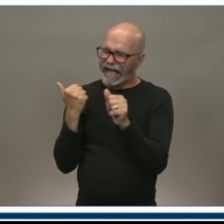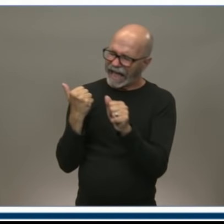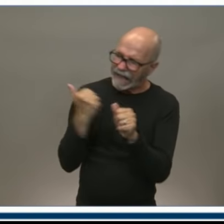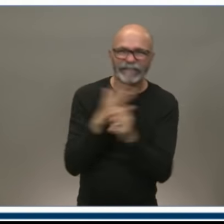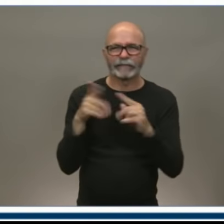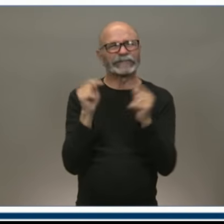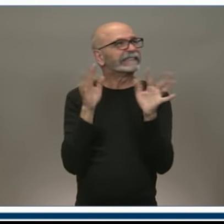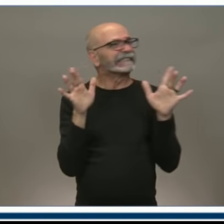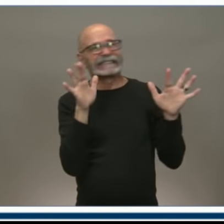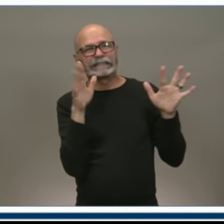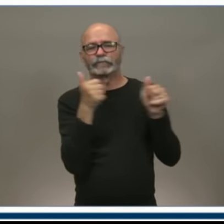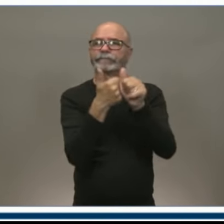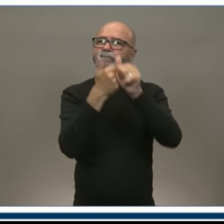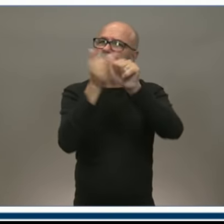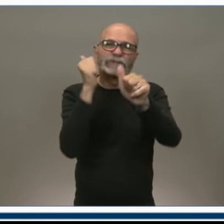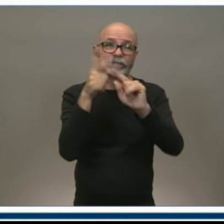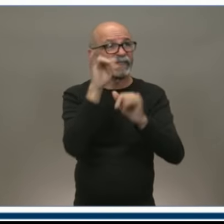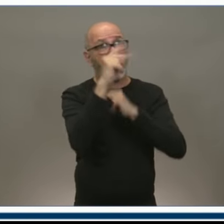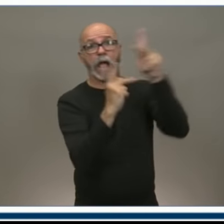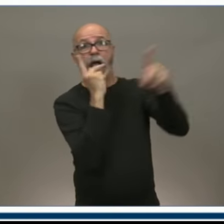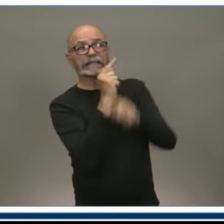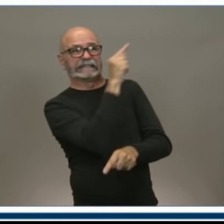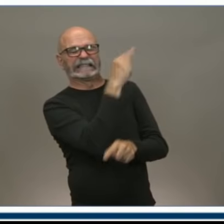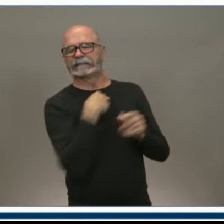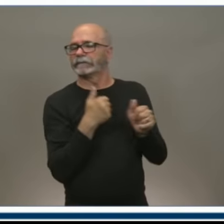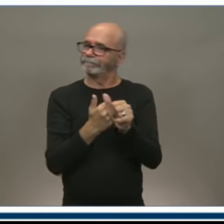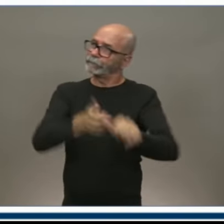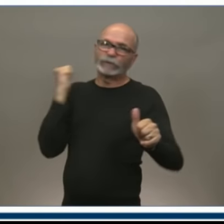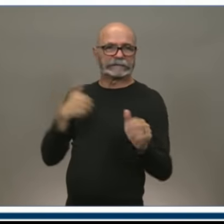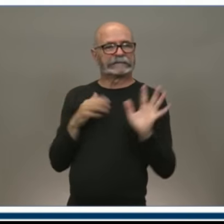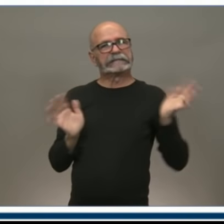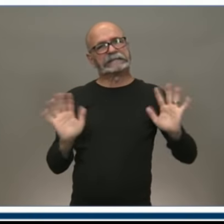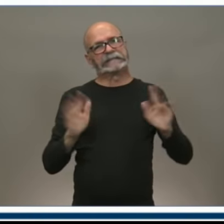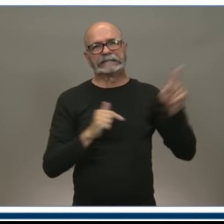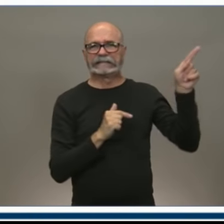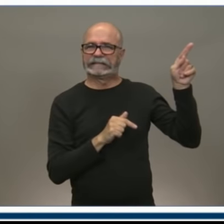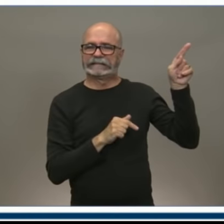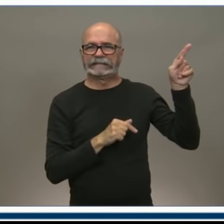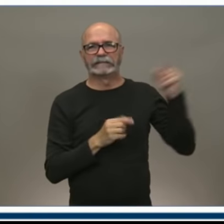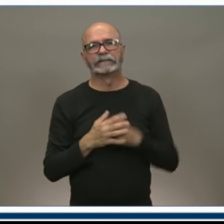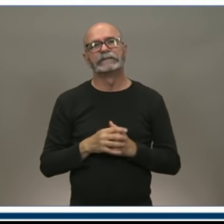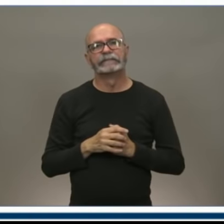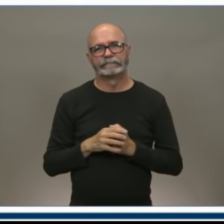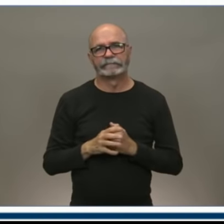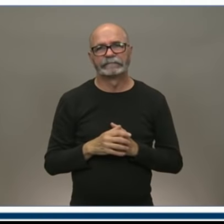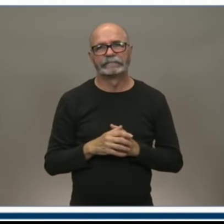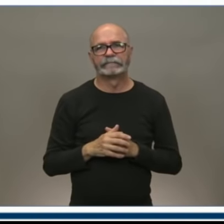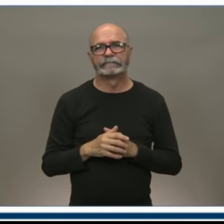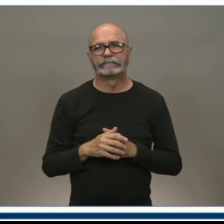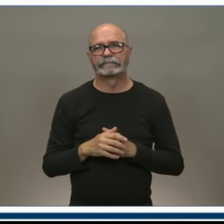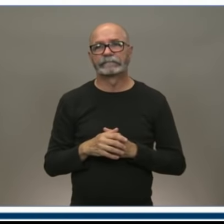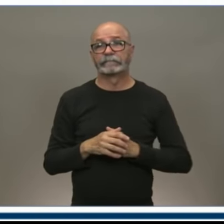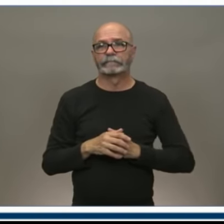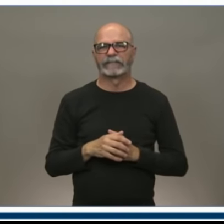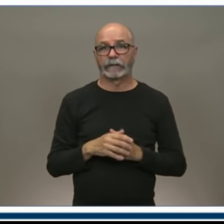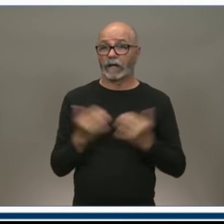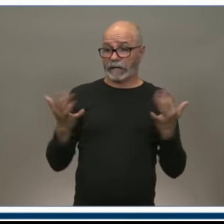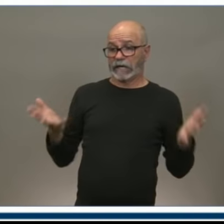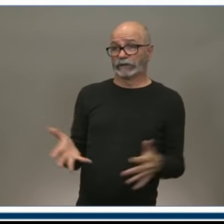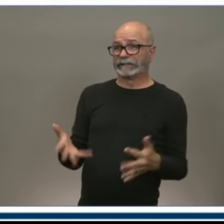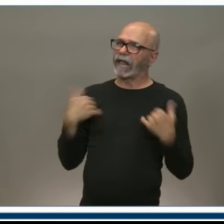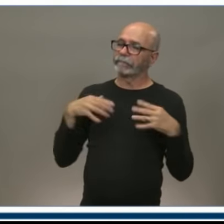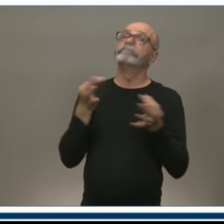ending up in that situation here, anywhere in Atlantic Canada. And our focus is, of course, is in Nova Scotia. So there